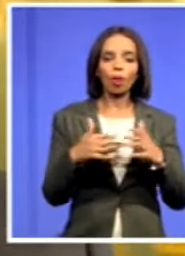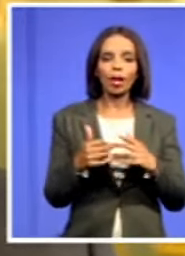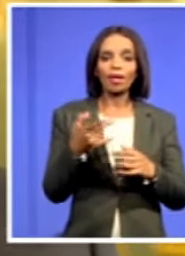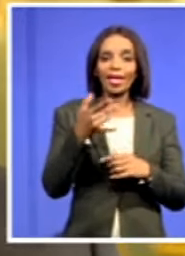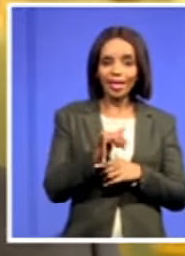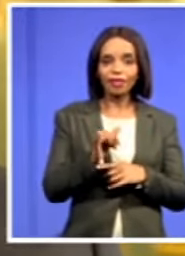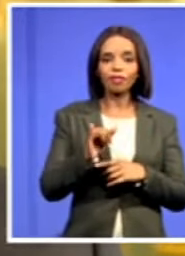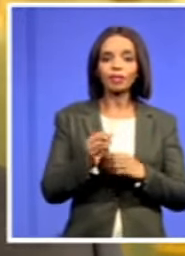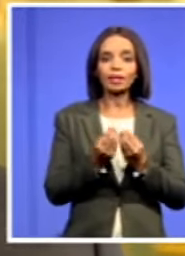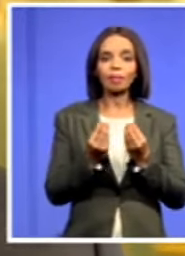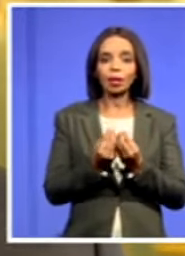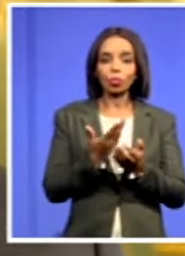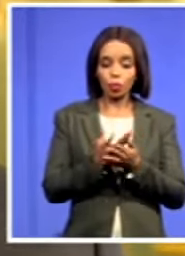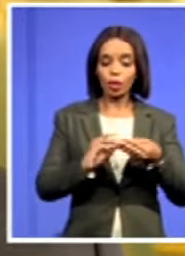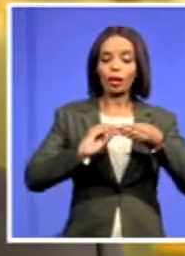be